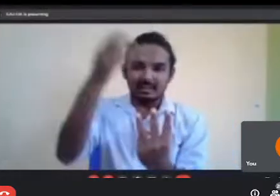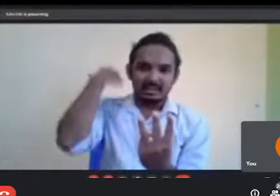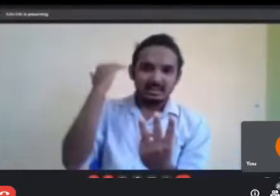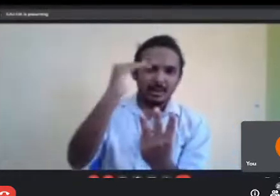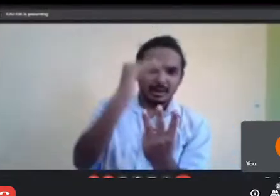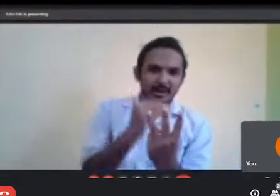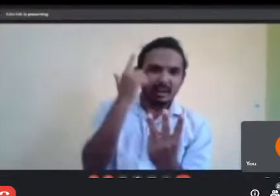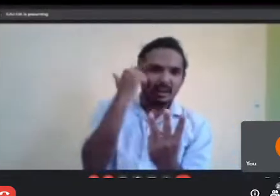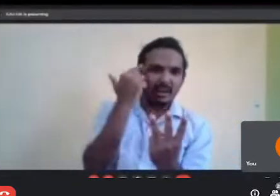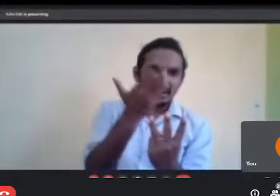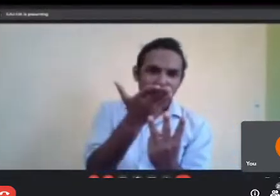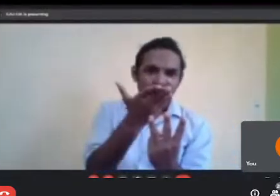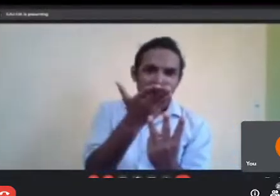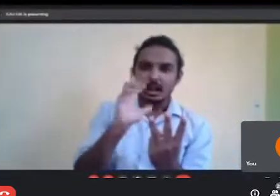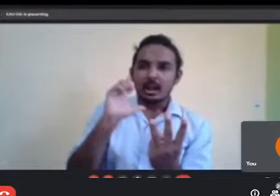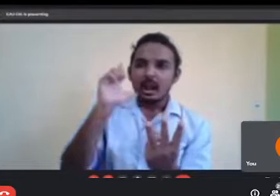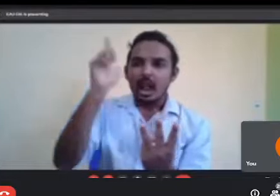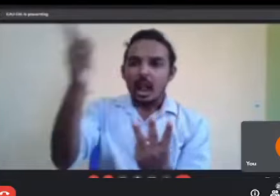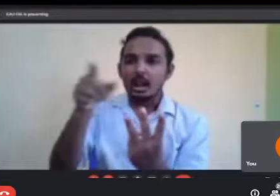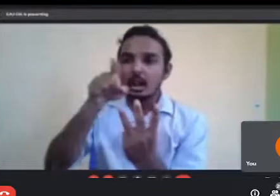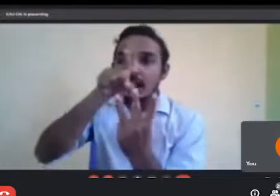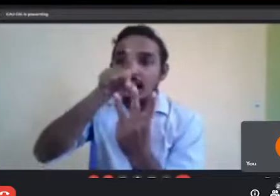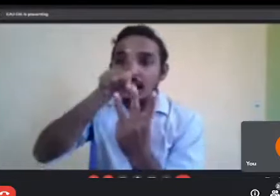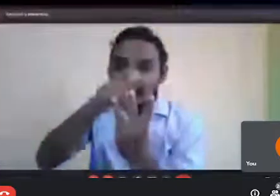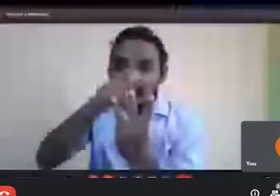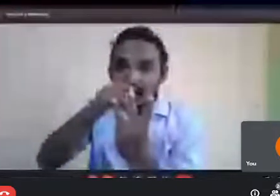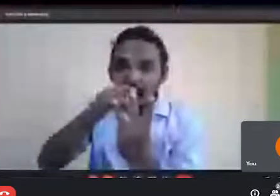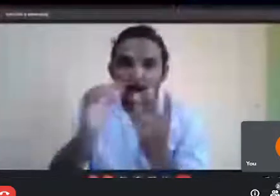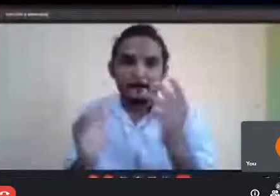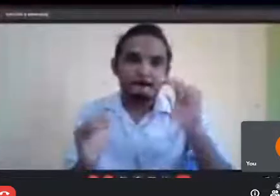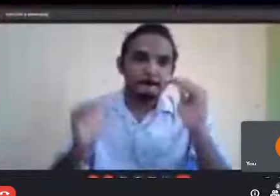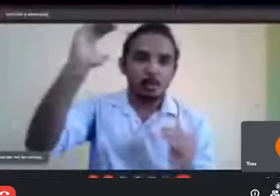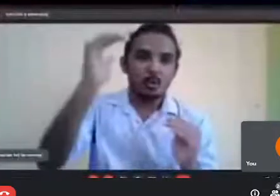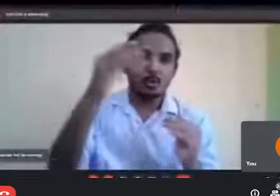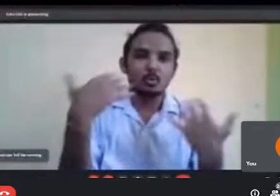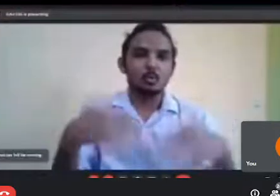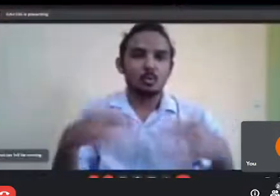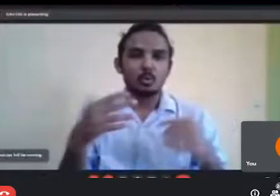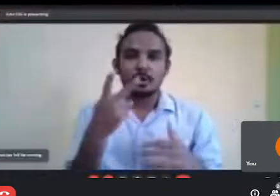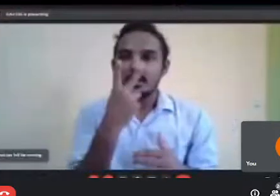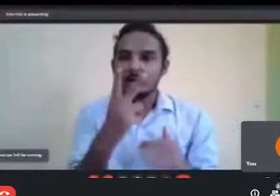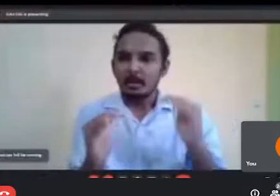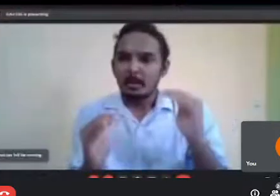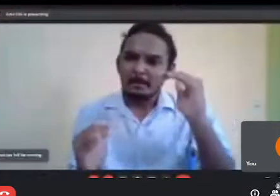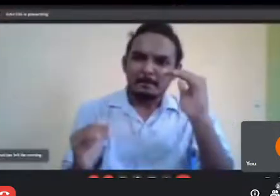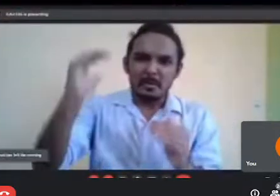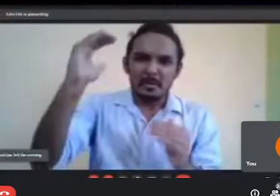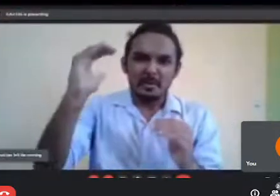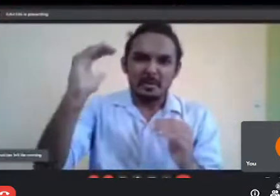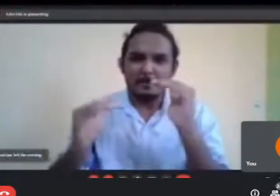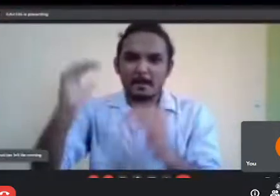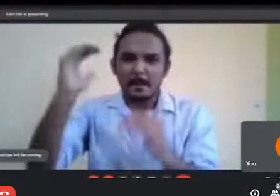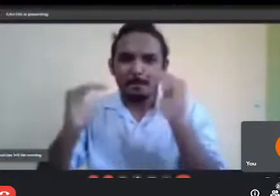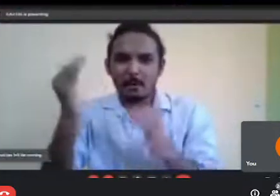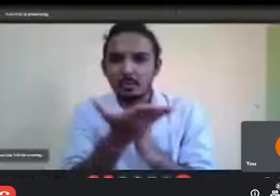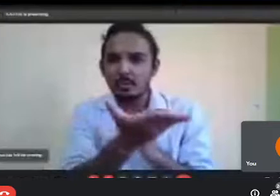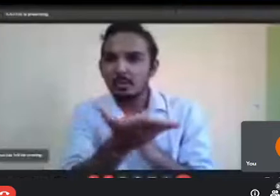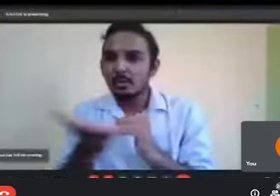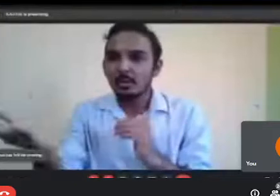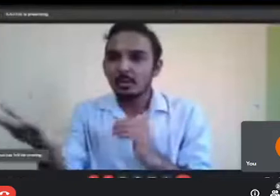The pre-test, you see it is below 0.75, 0.75. Within a year, it touched almost